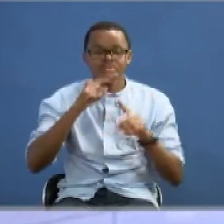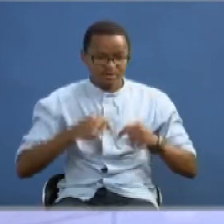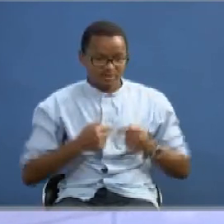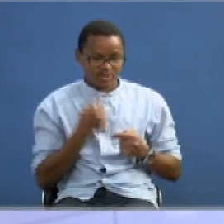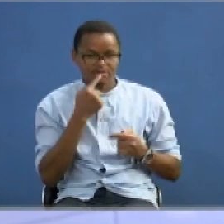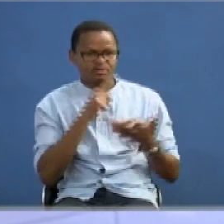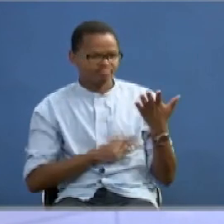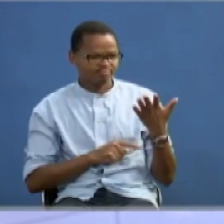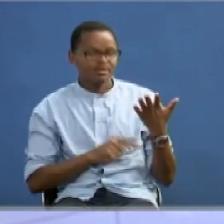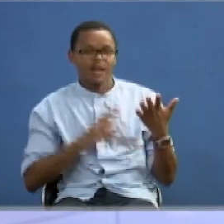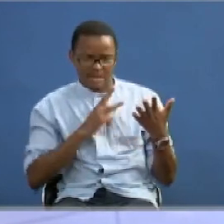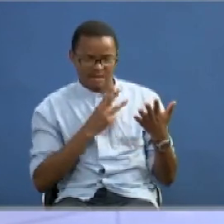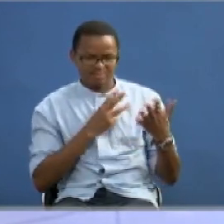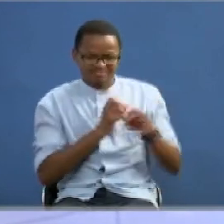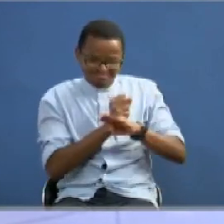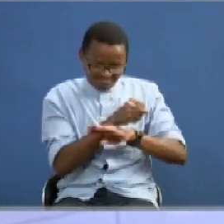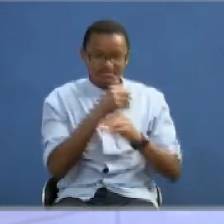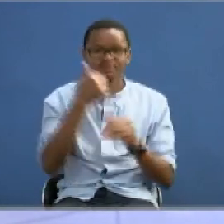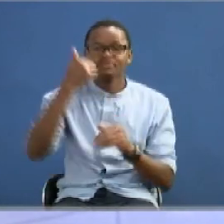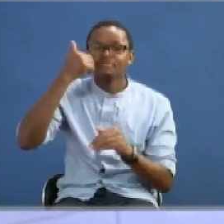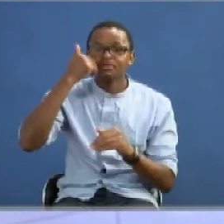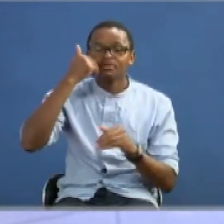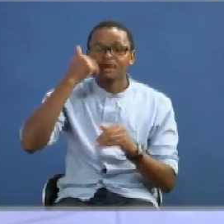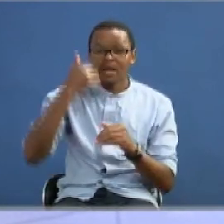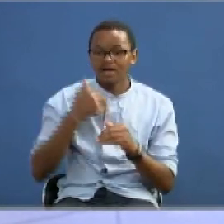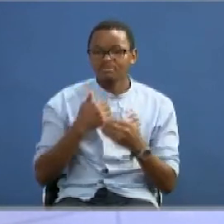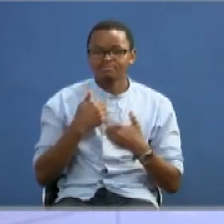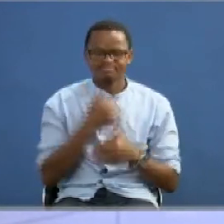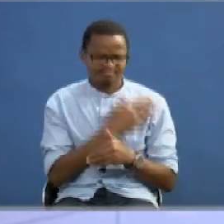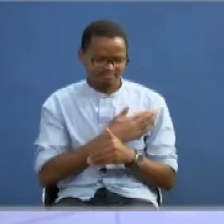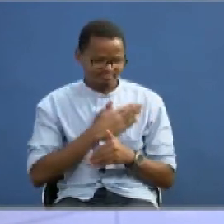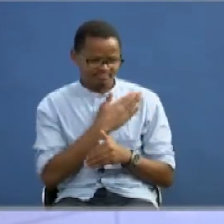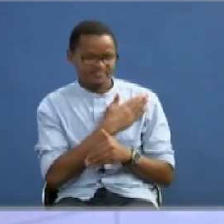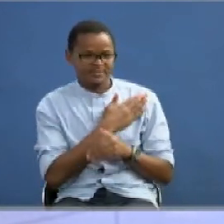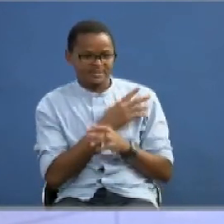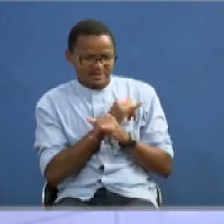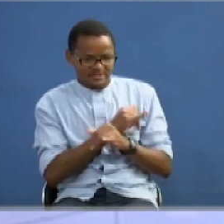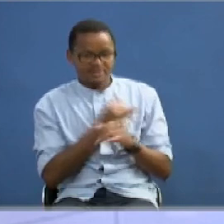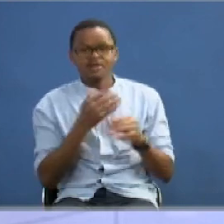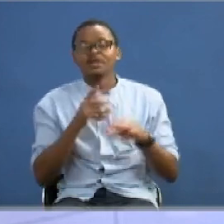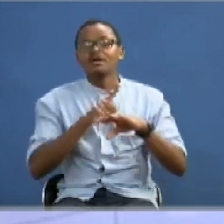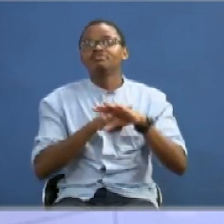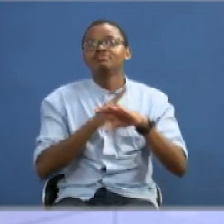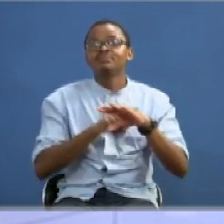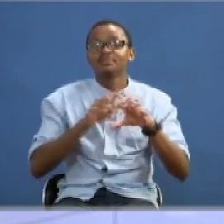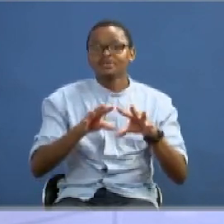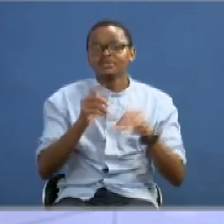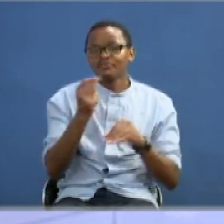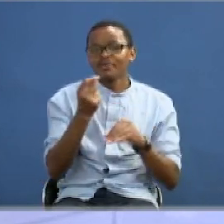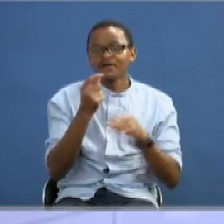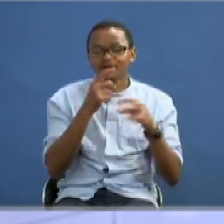saying that we will overcome the disease. We just have to be patient and persevere at this particular moment. We are